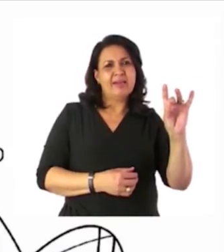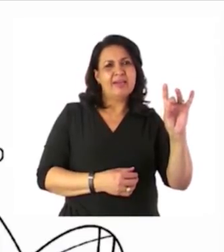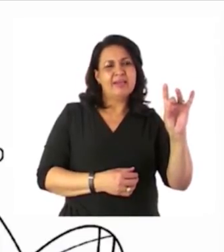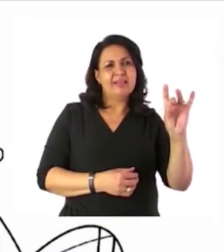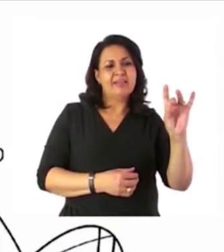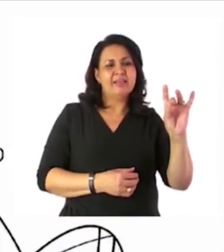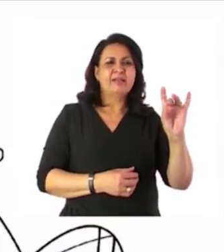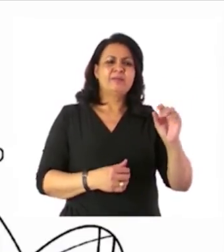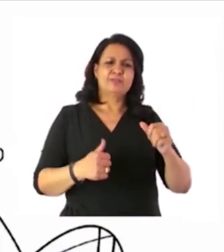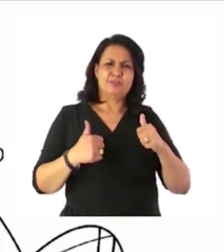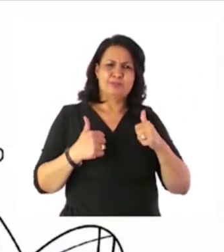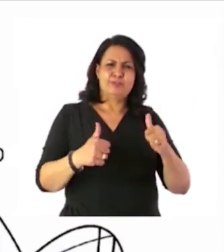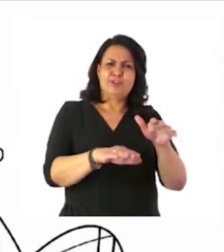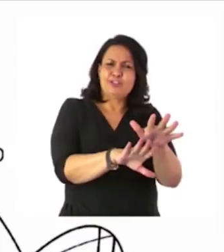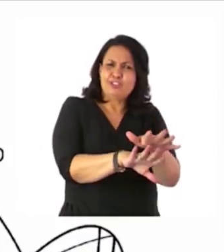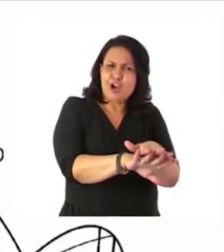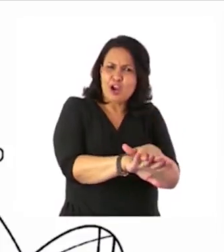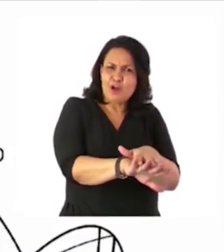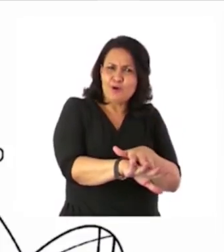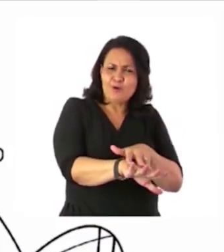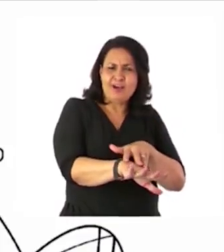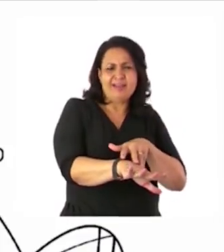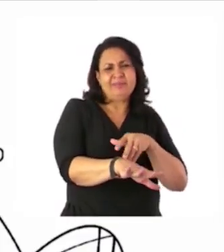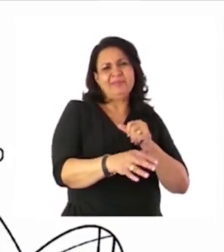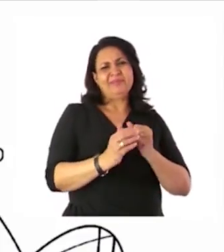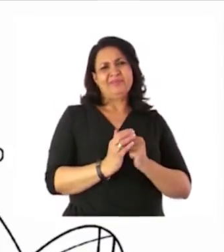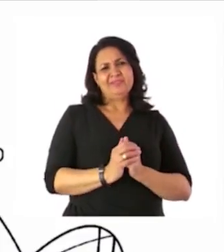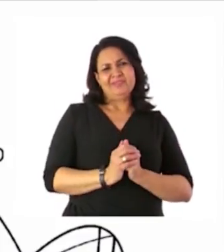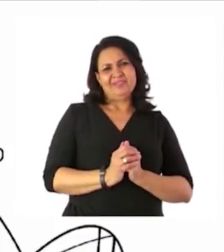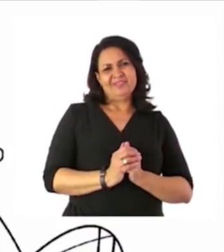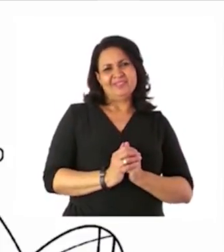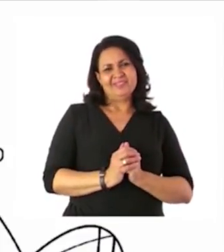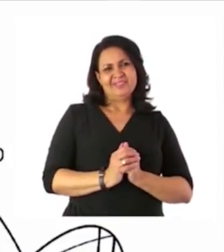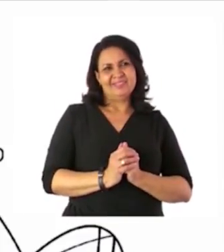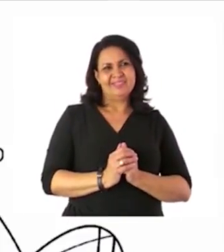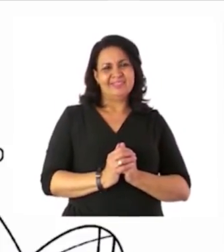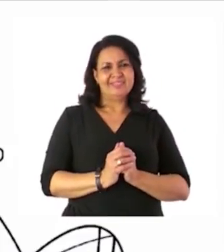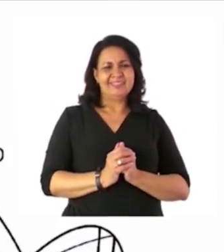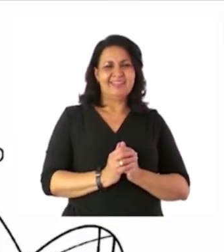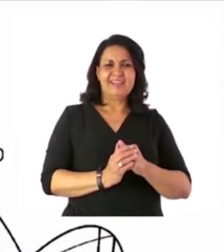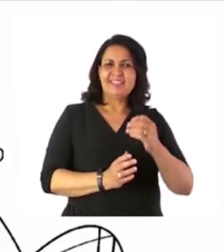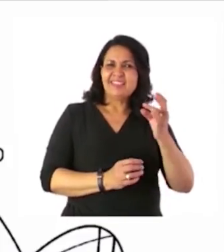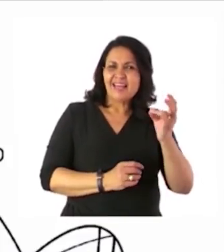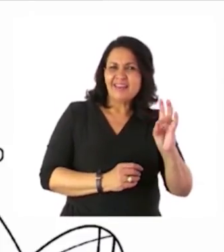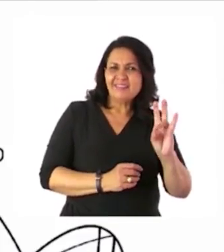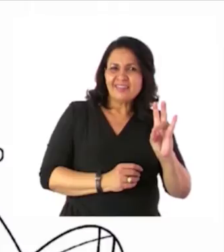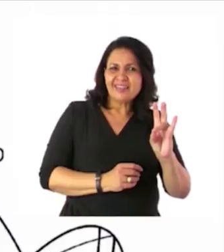telling me now i'm gonna do it slowly so that everybody can catch up seven